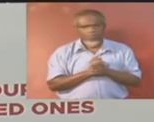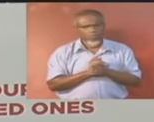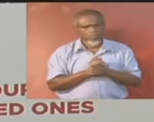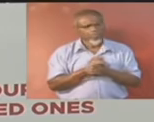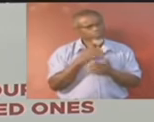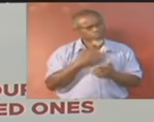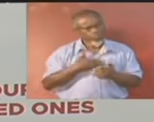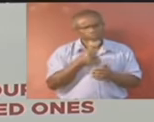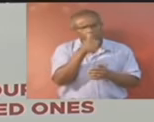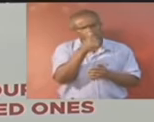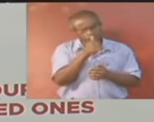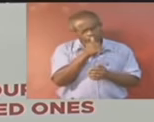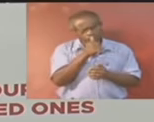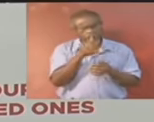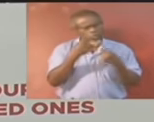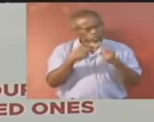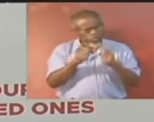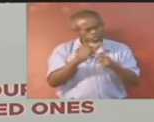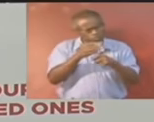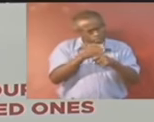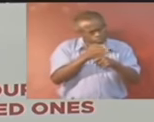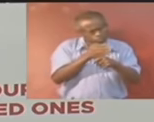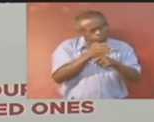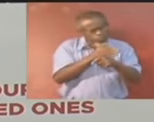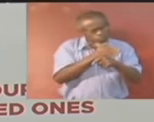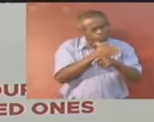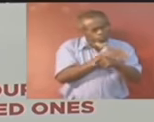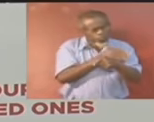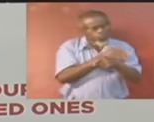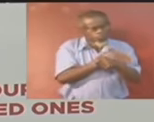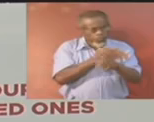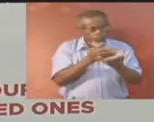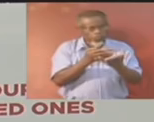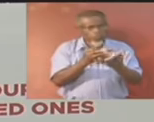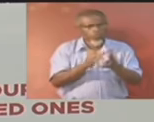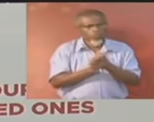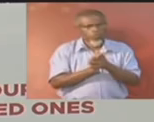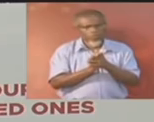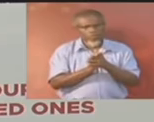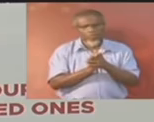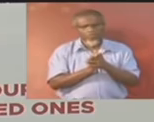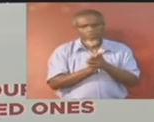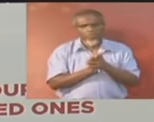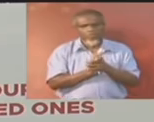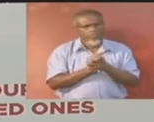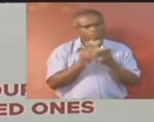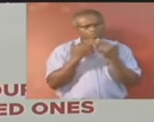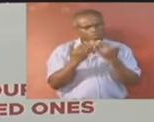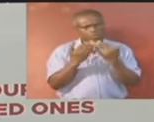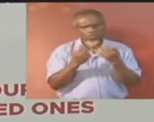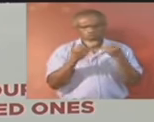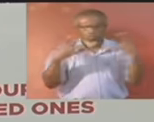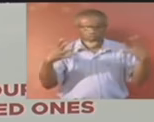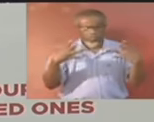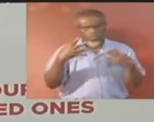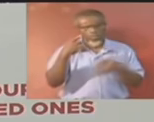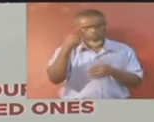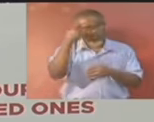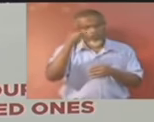system with respect to vaccination. And thank you once again for your high interest in receiving the